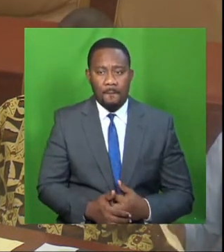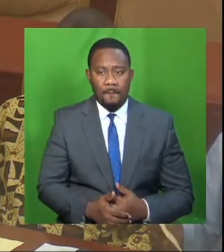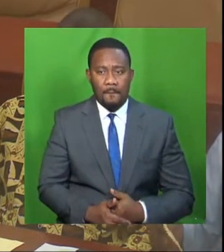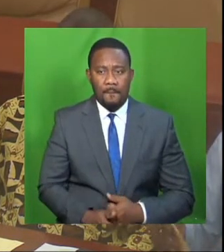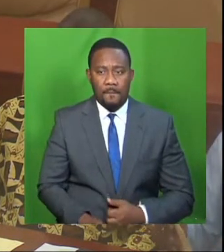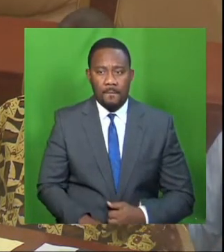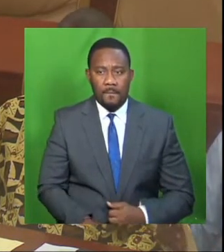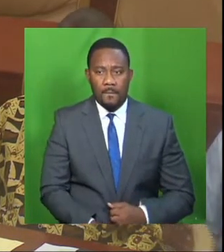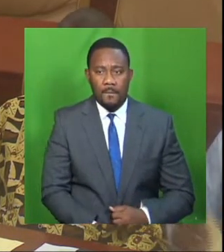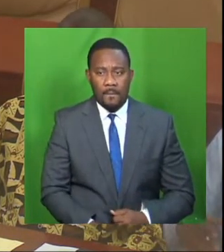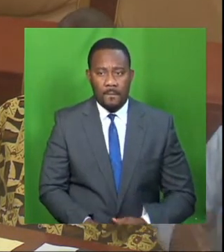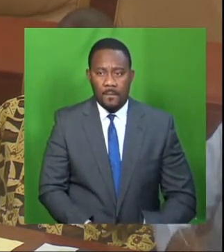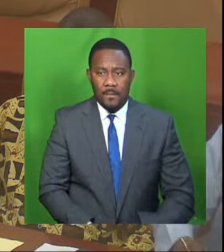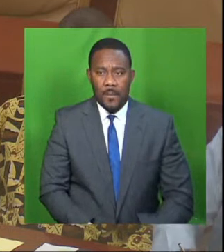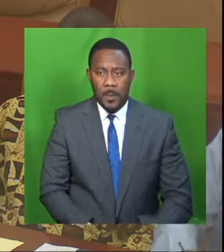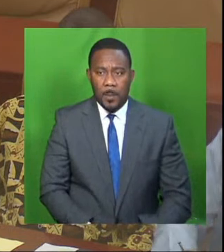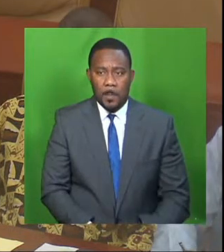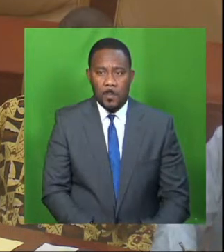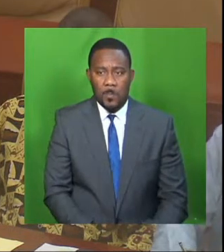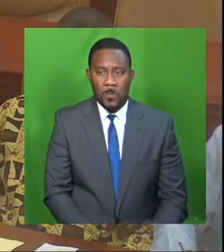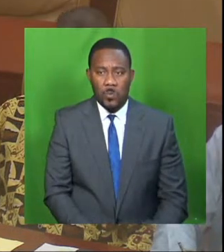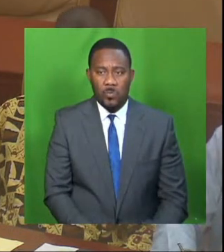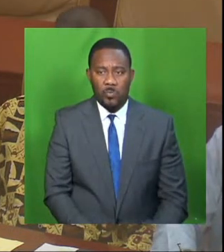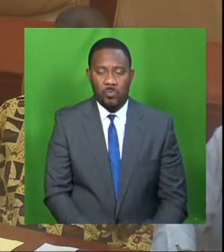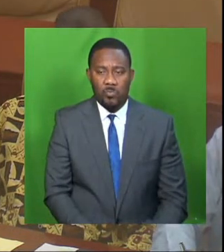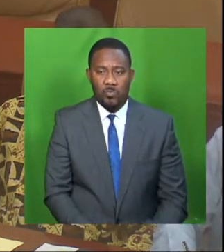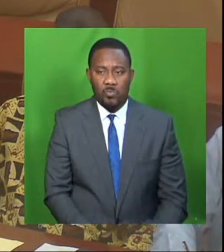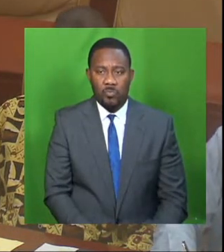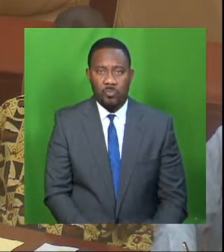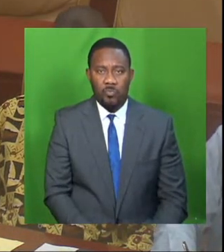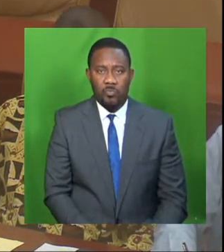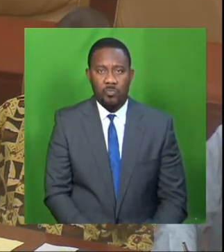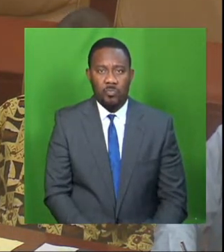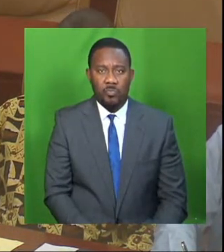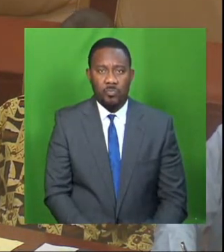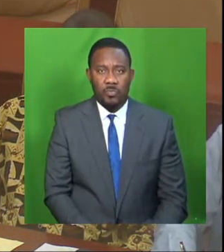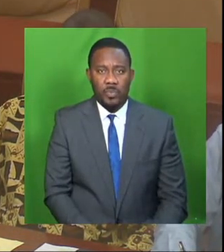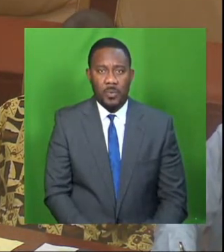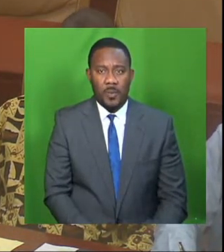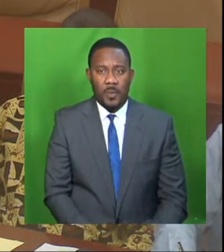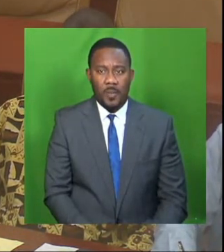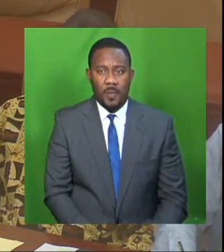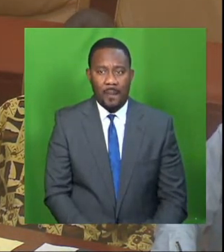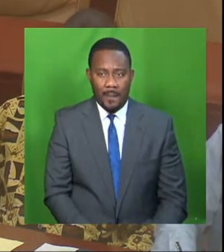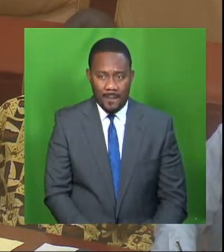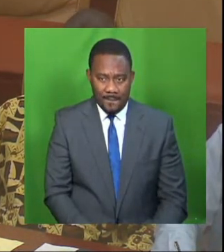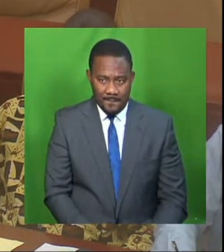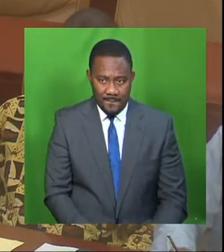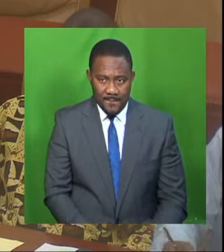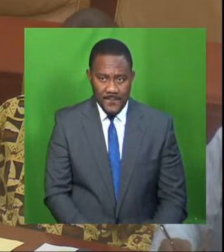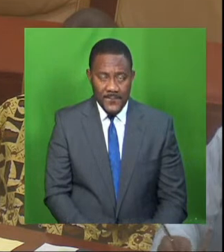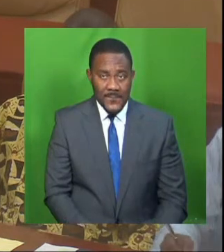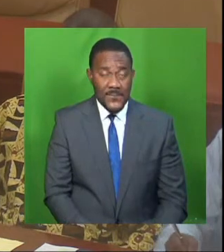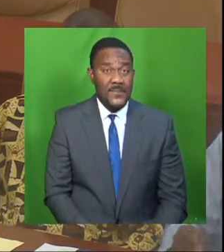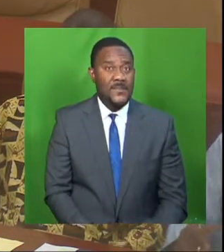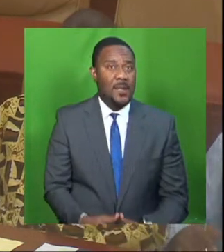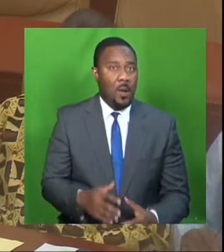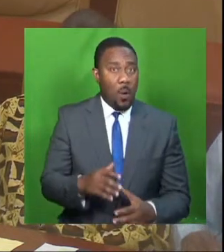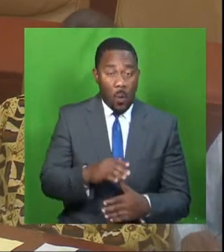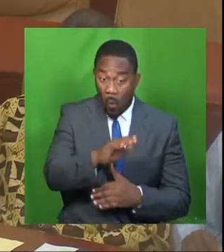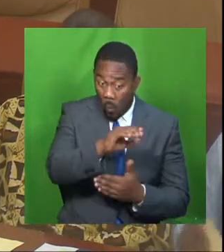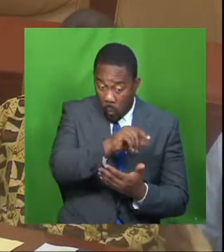2021 has not been approved. We are in 2022, 3 years. We say annual debt stock report, which